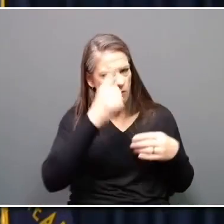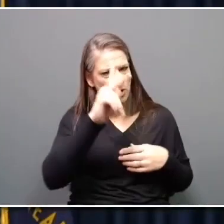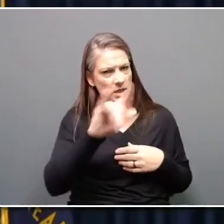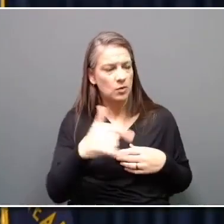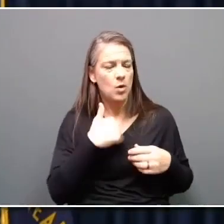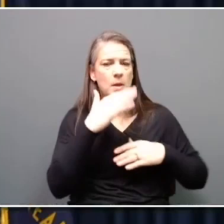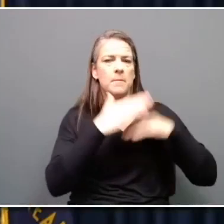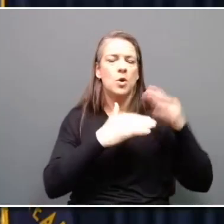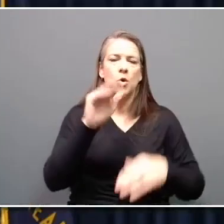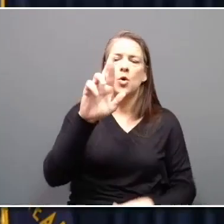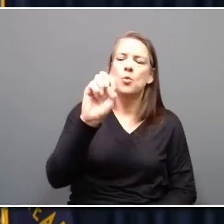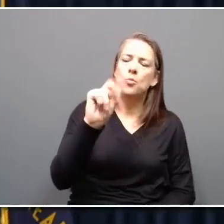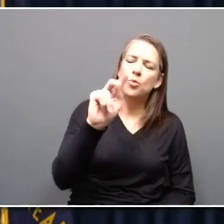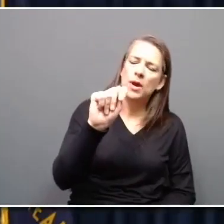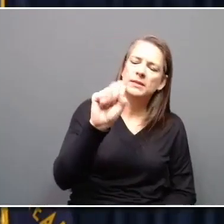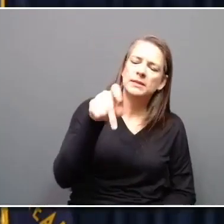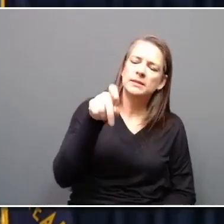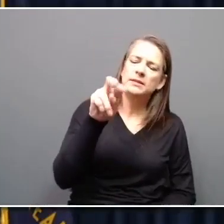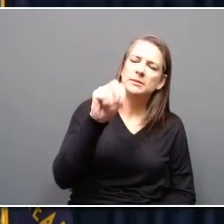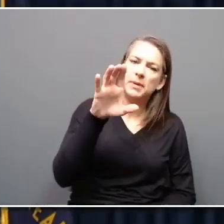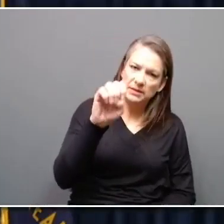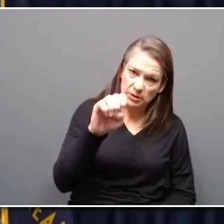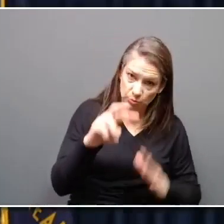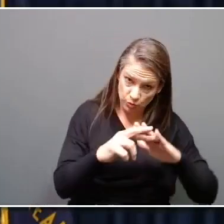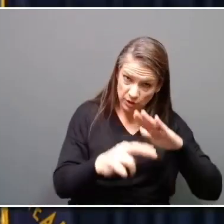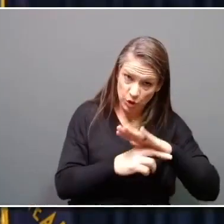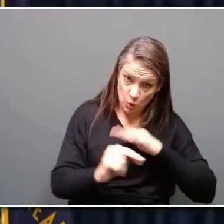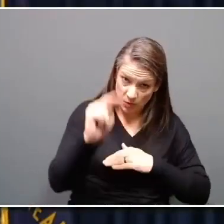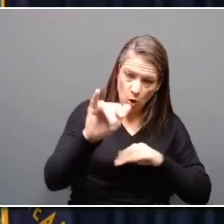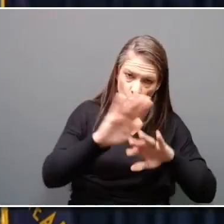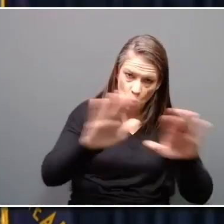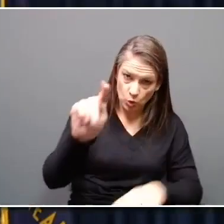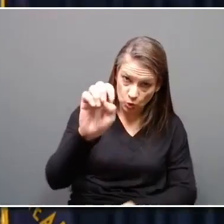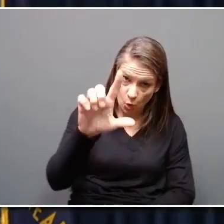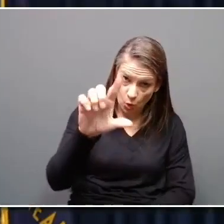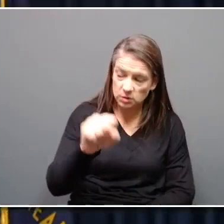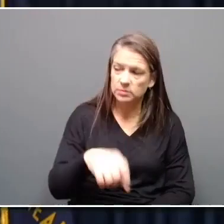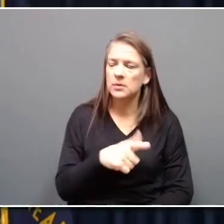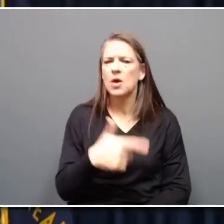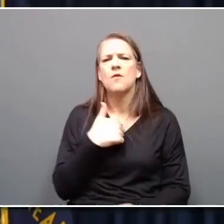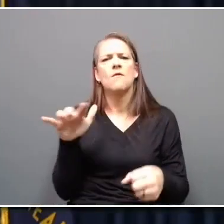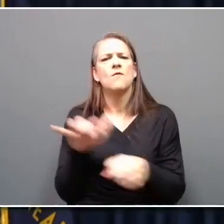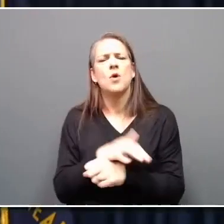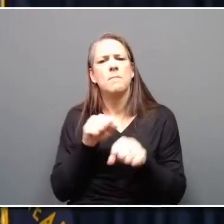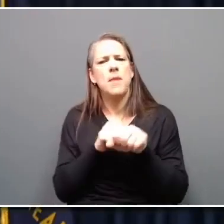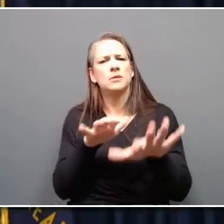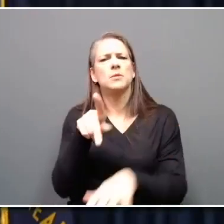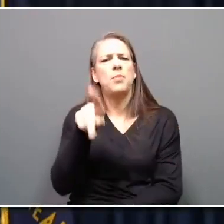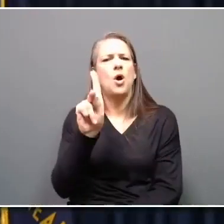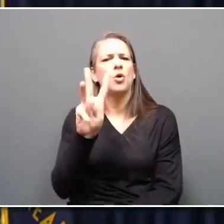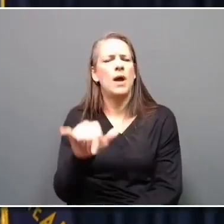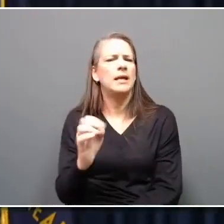Spence Companion Bridge in northern Kentucky without tolls, 4-laning the entire Mountain Parkway in eastern Kentucky, and pursuing